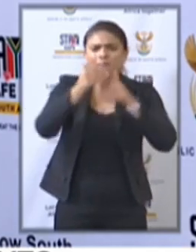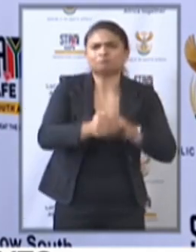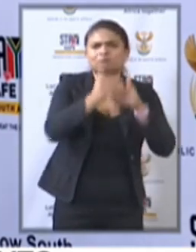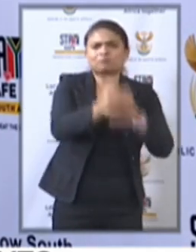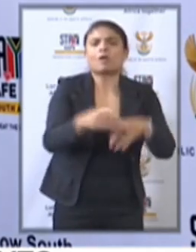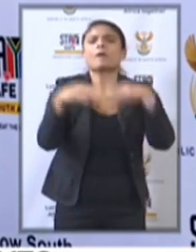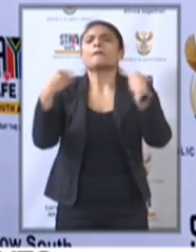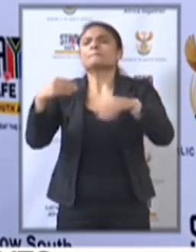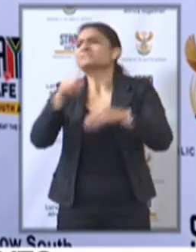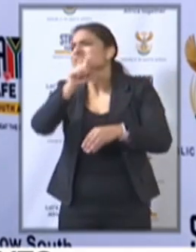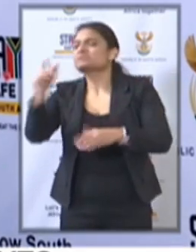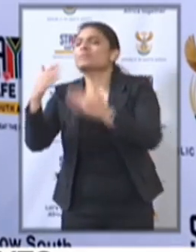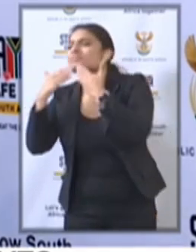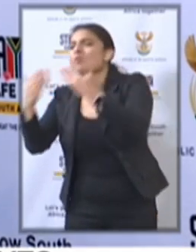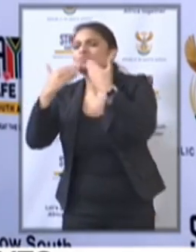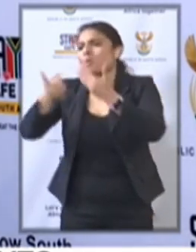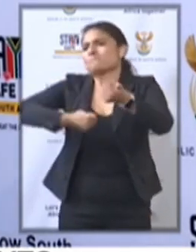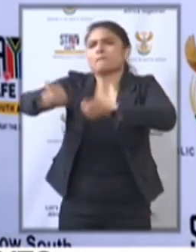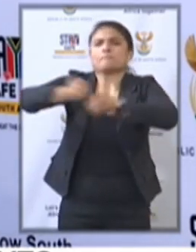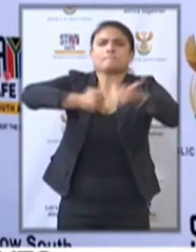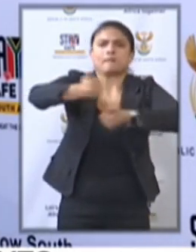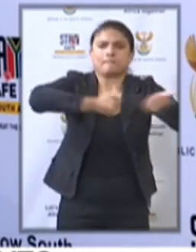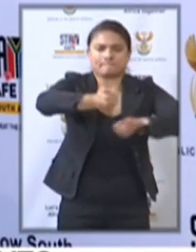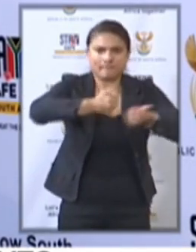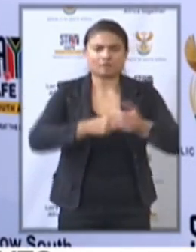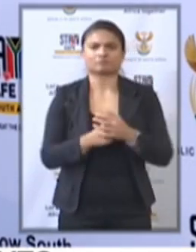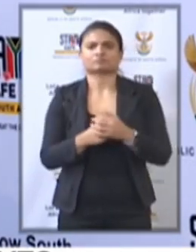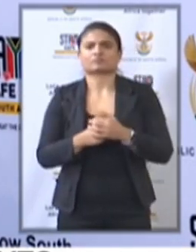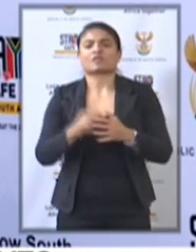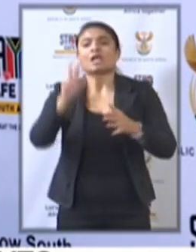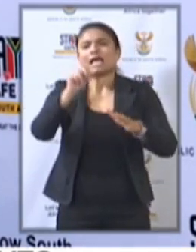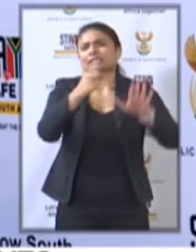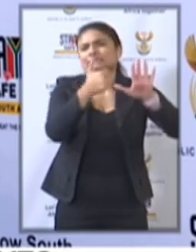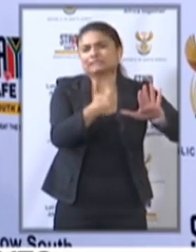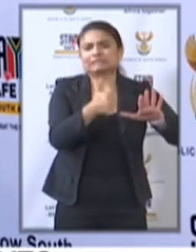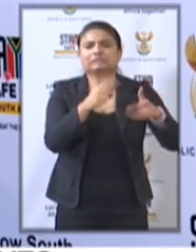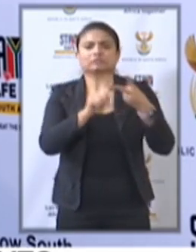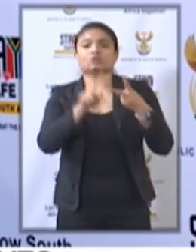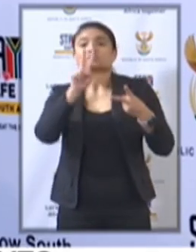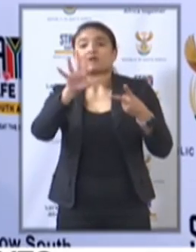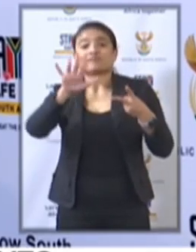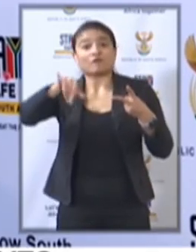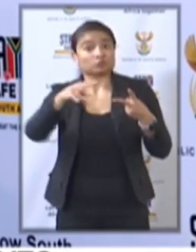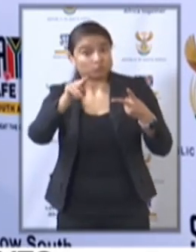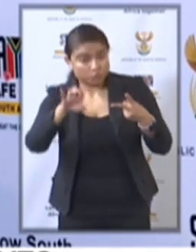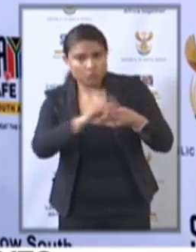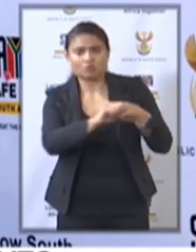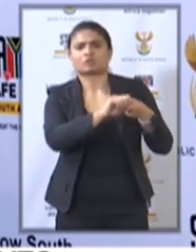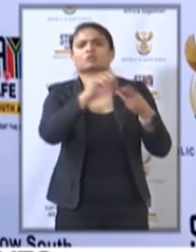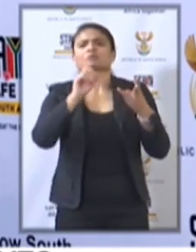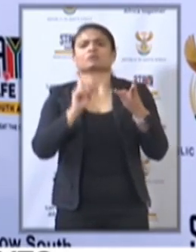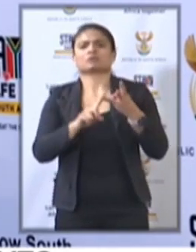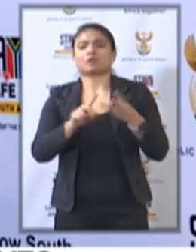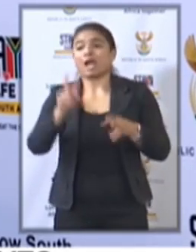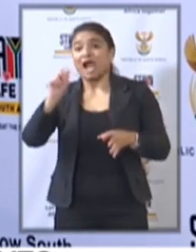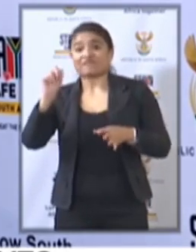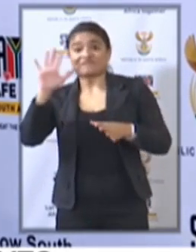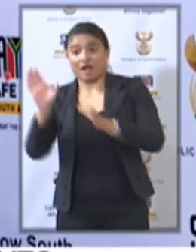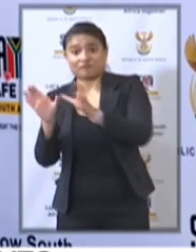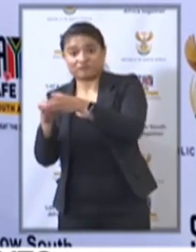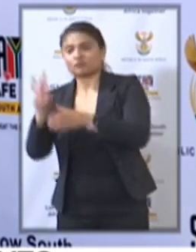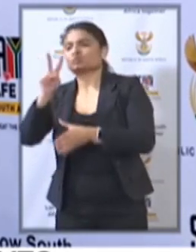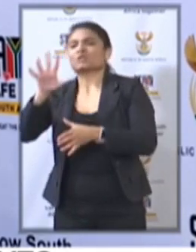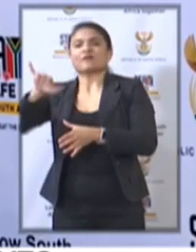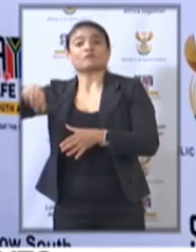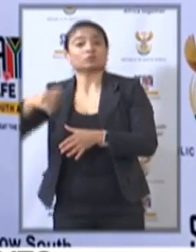students returned as follows: N6 on the 25th of June, N5 on the 29th of June, N4